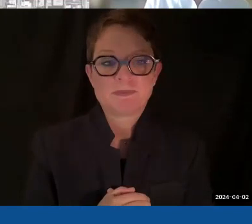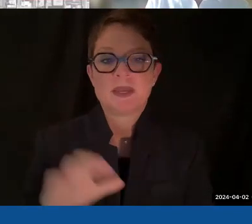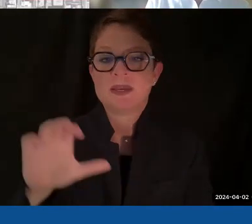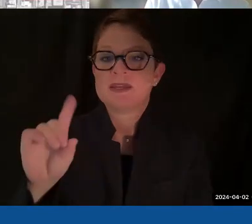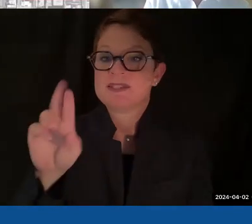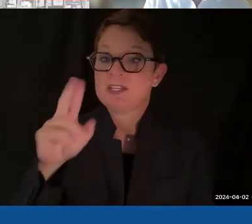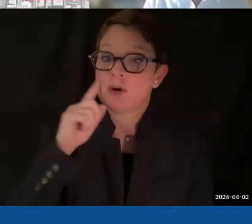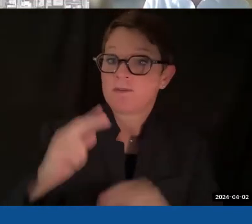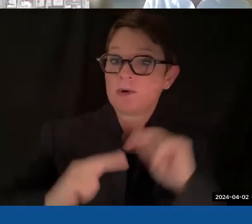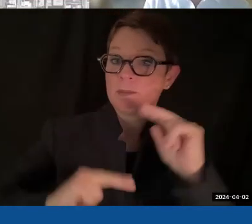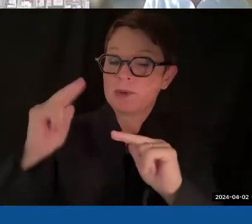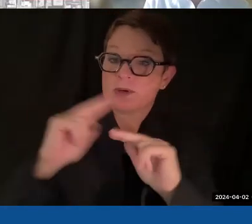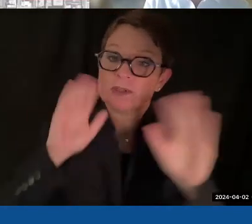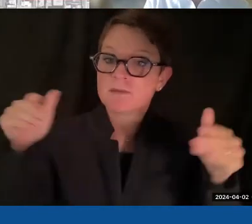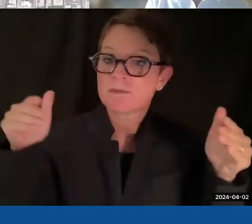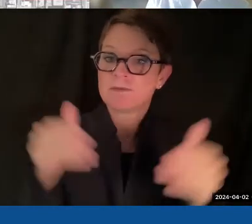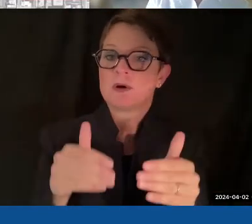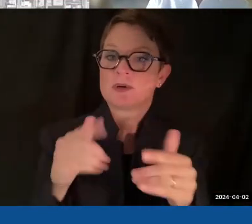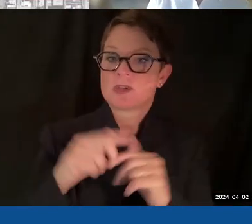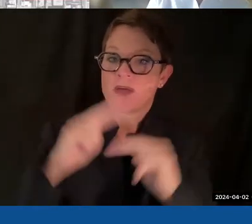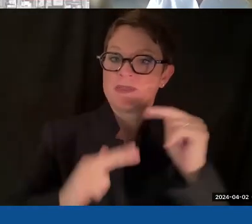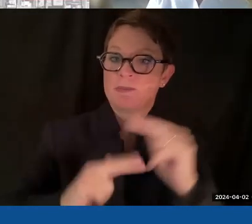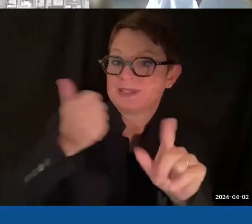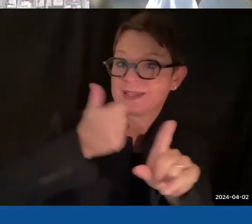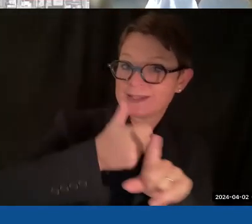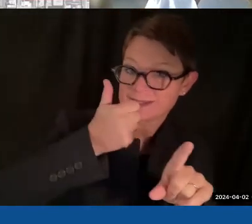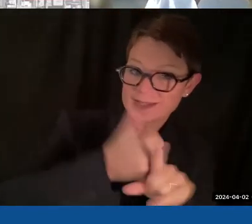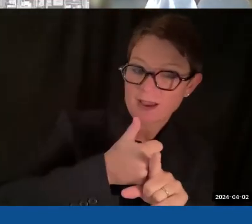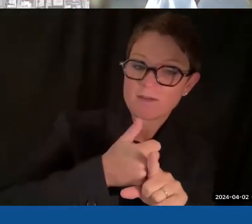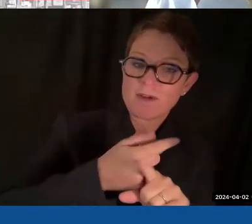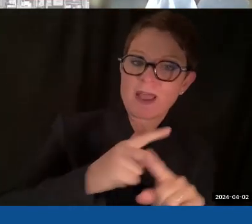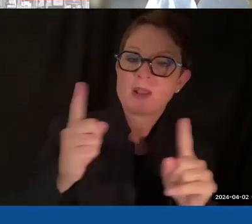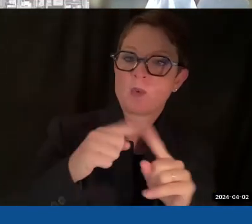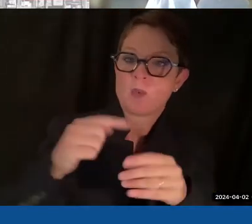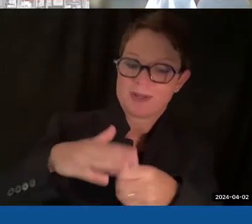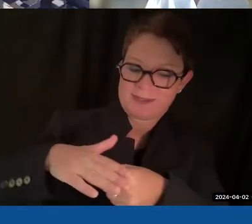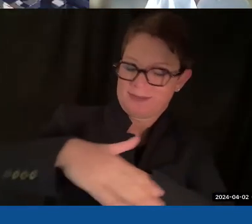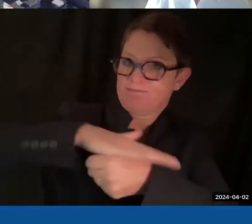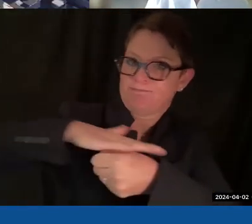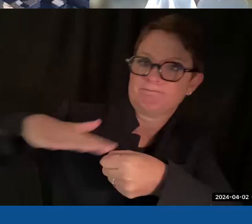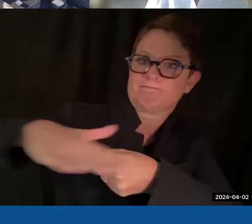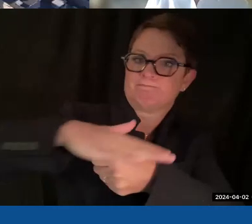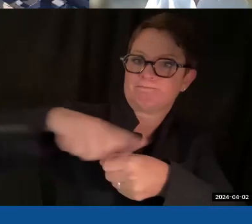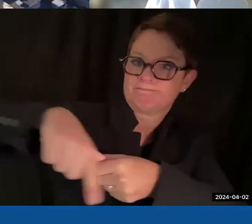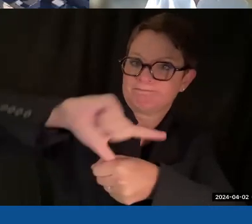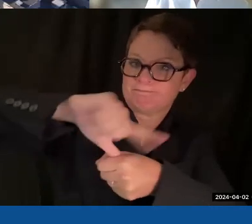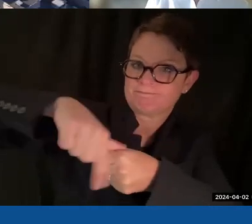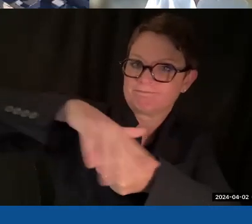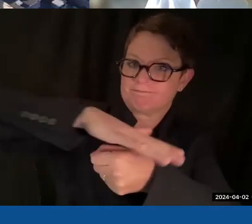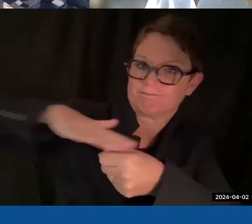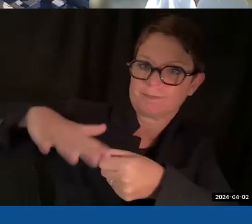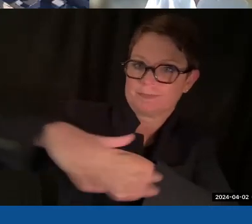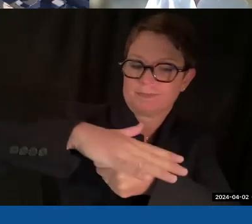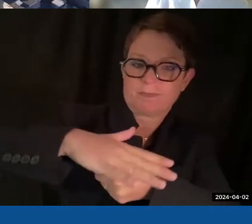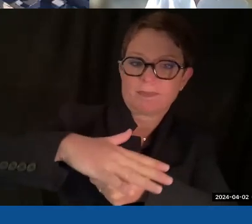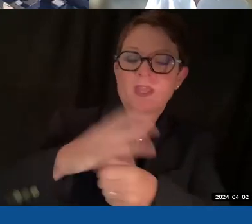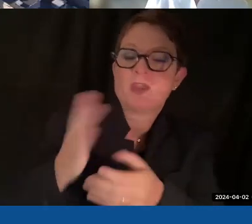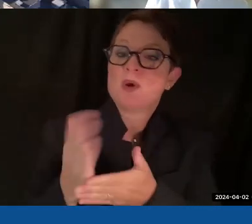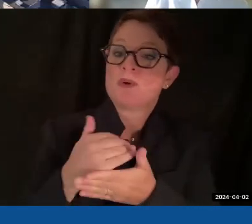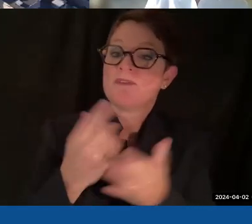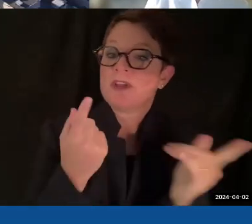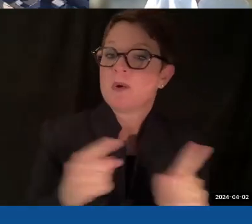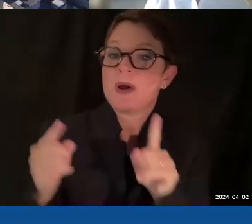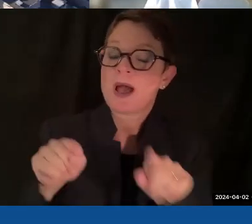for buildings focuses on the building itself and what is close to its site. This review takes